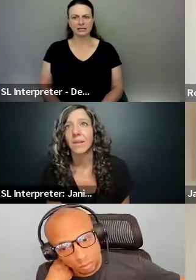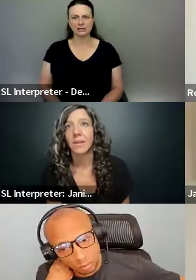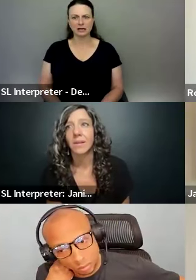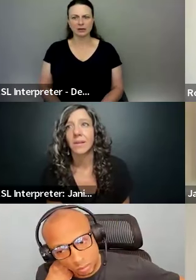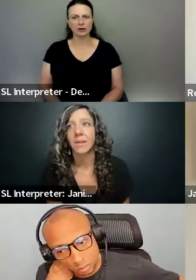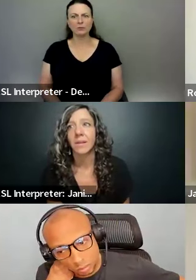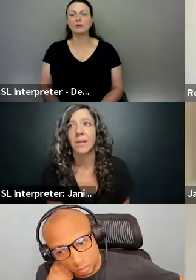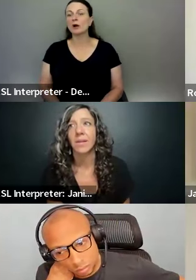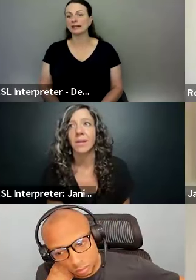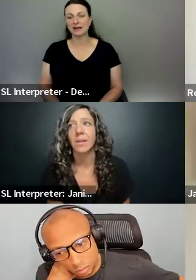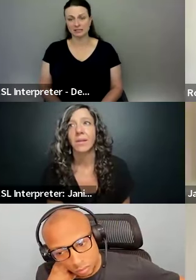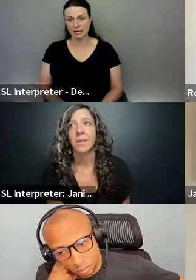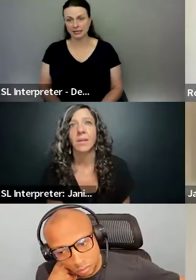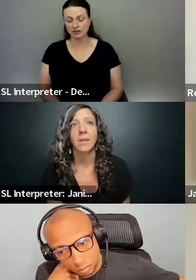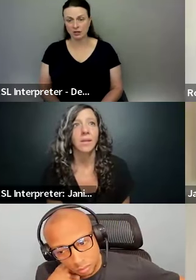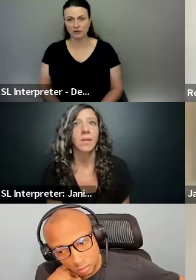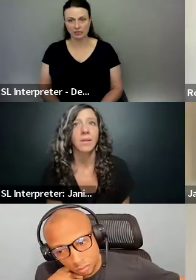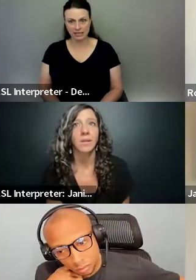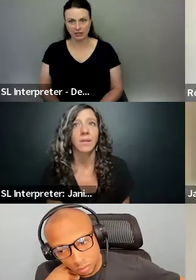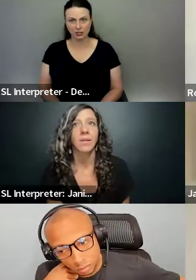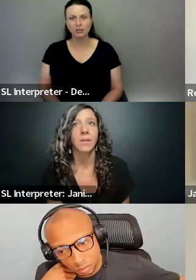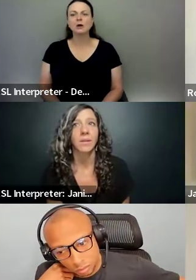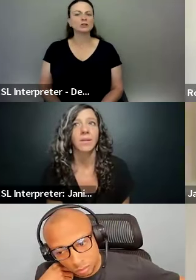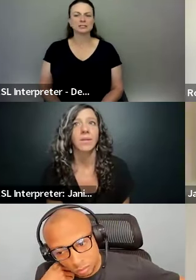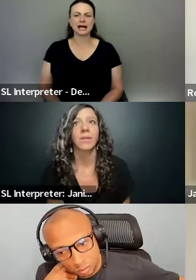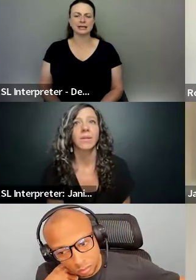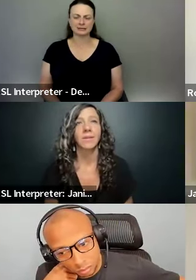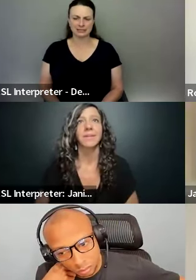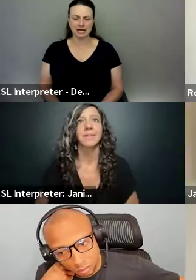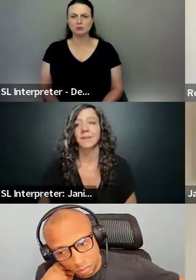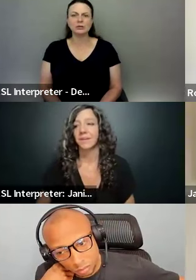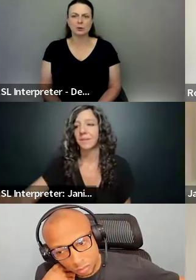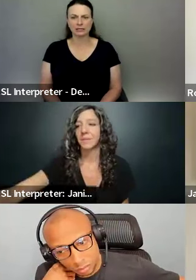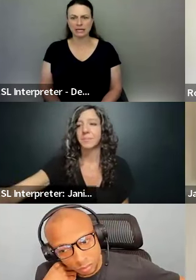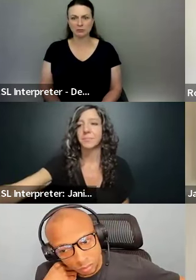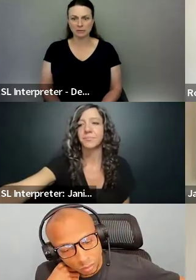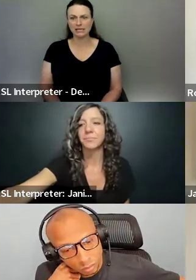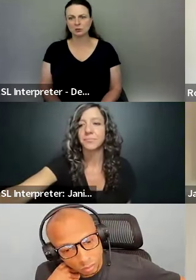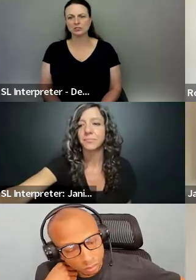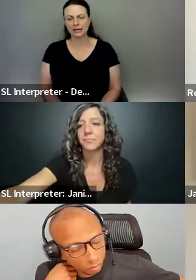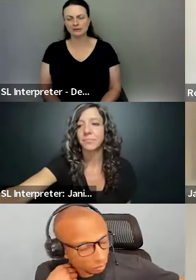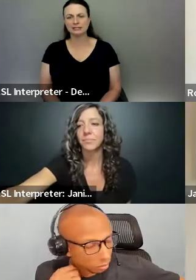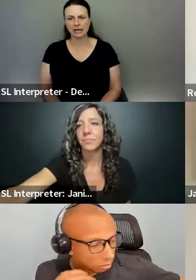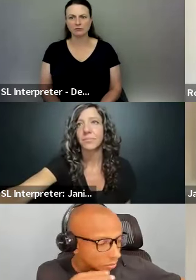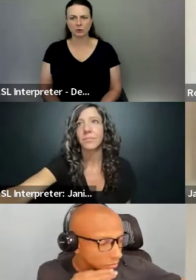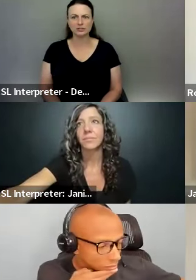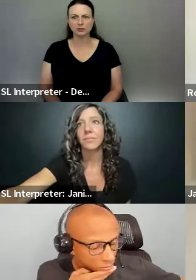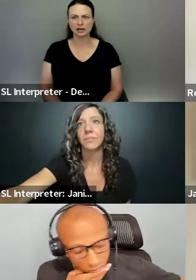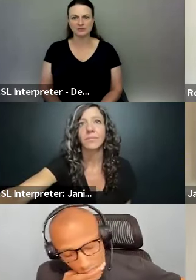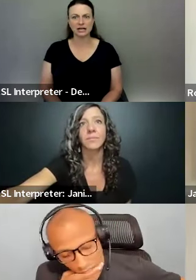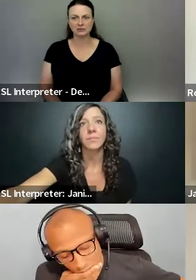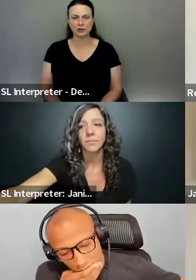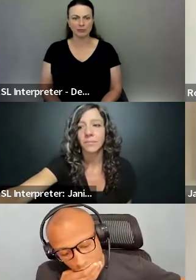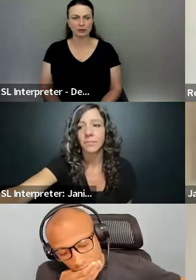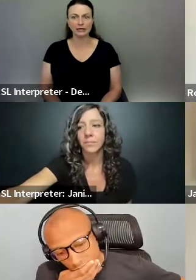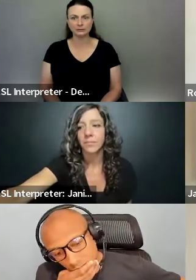Yeah, it's not like we already have a sign video for container. We're just adding the sign because we know what container means. We're just adding the sign for it so people